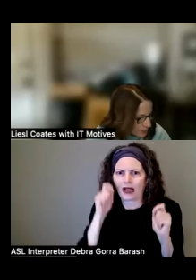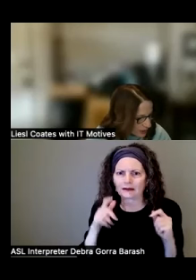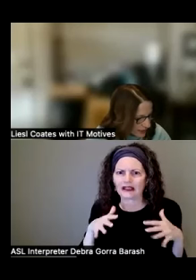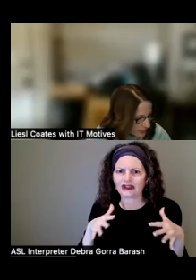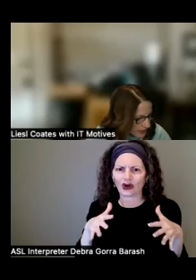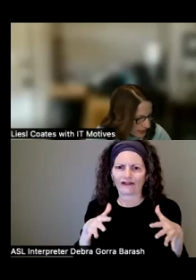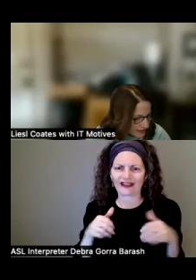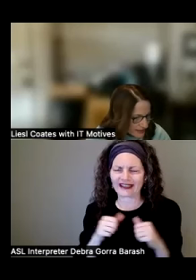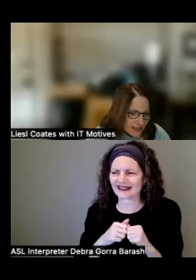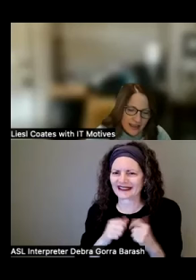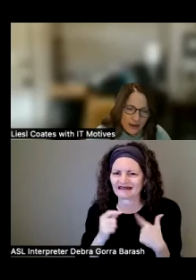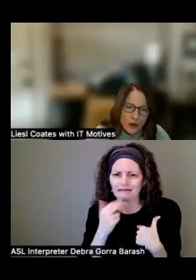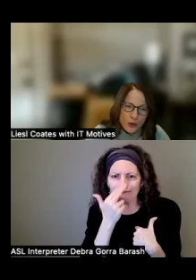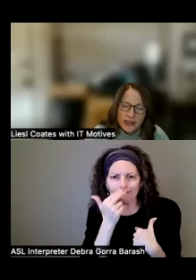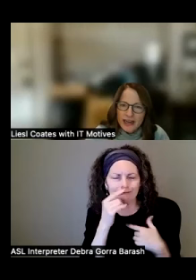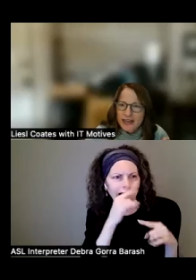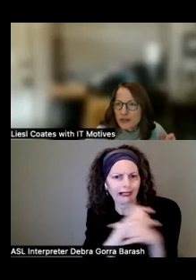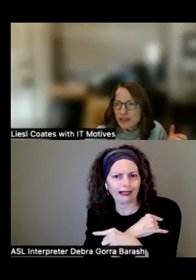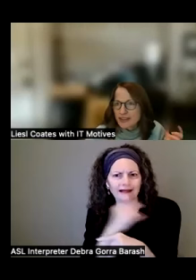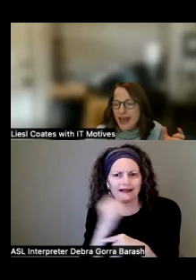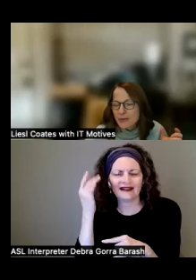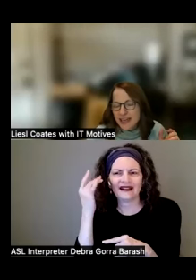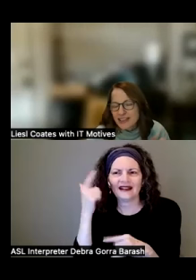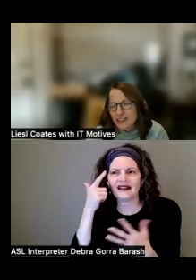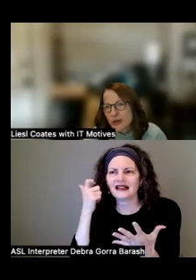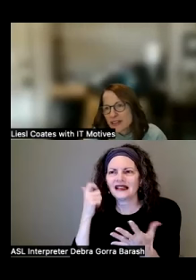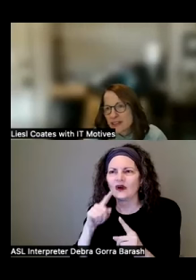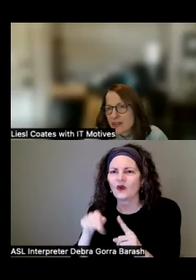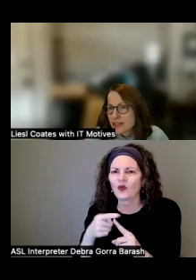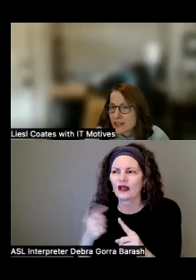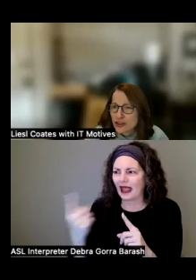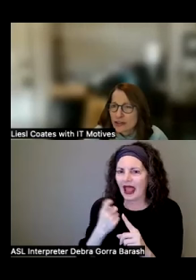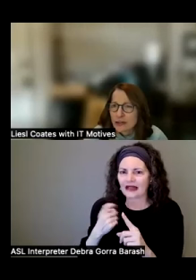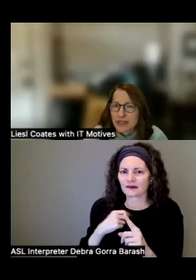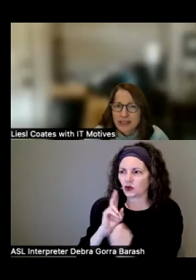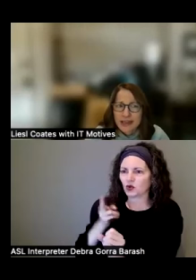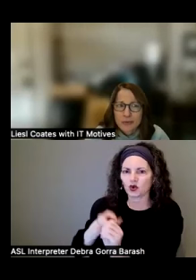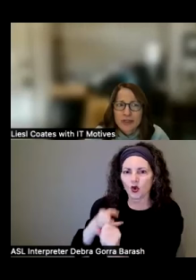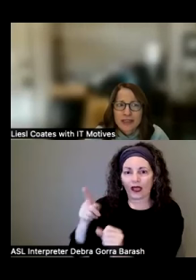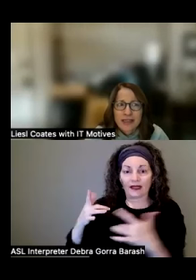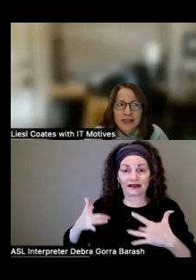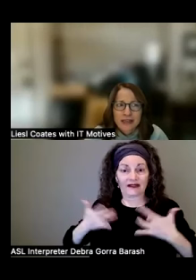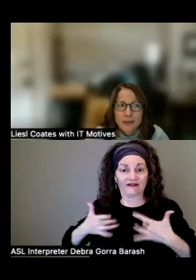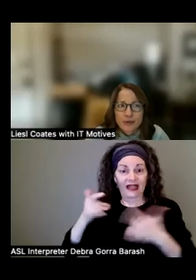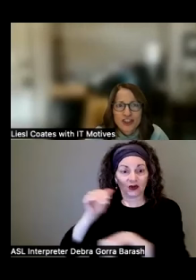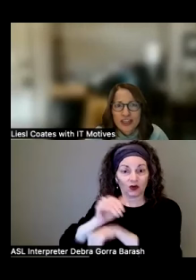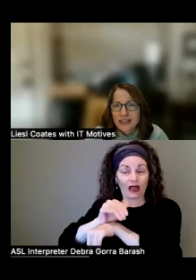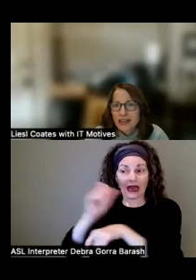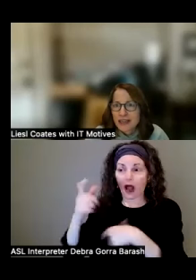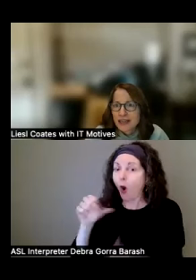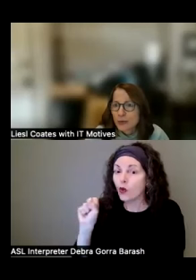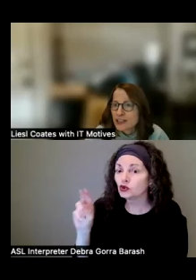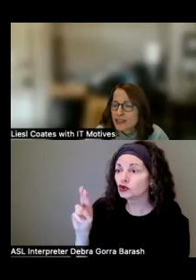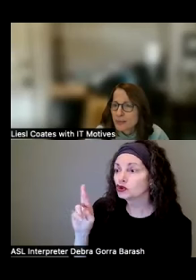find that ironic because when I was asked to join this event, I said, sure, because I really